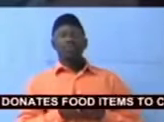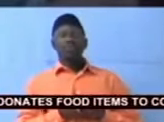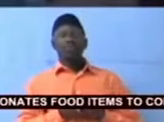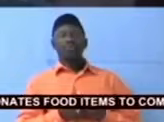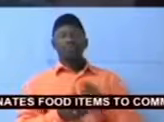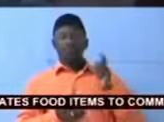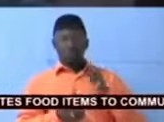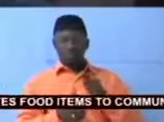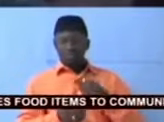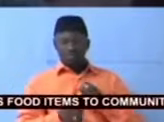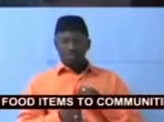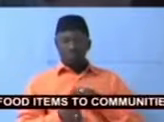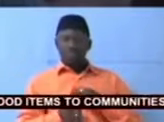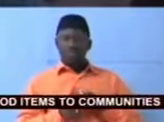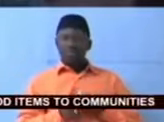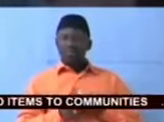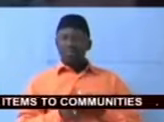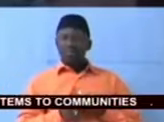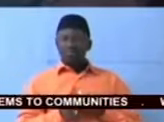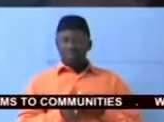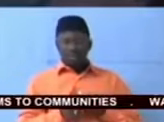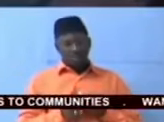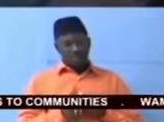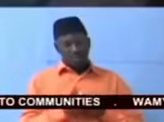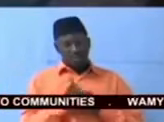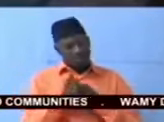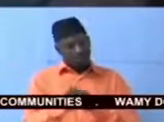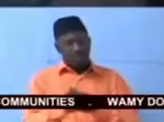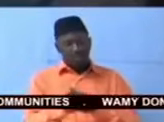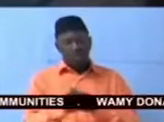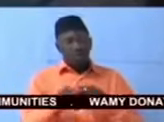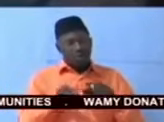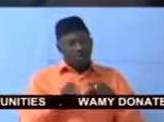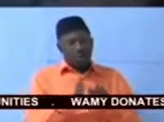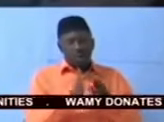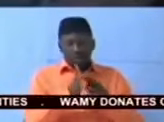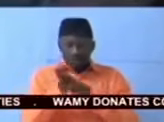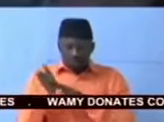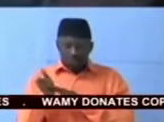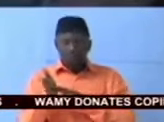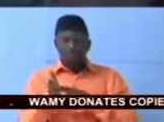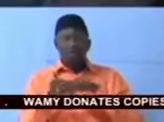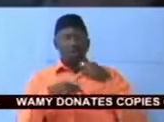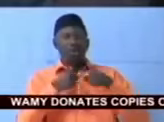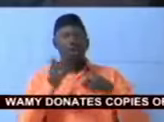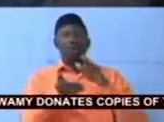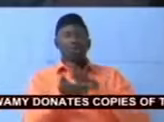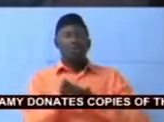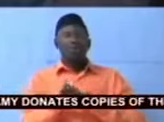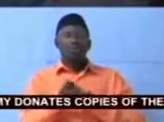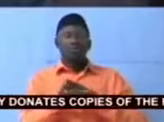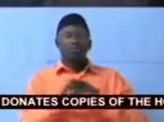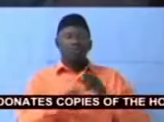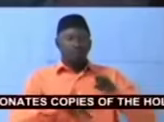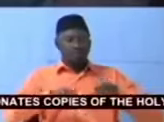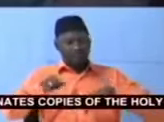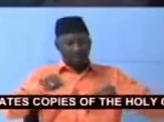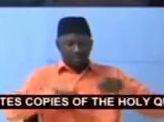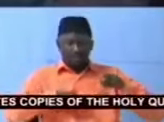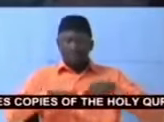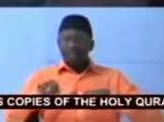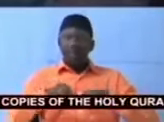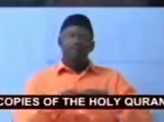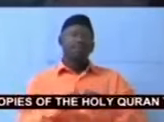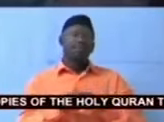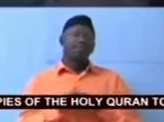the rules regarding sentencing as per the traffic offense ci la jël na sa tay nga xamne ni mom lay momay tété ci walu ni até su féké né mu ngi